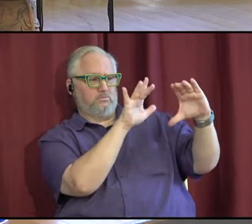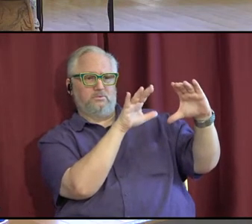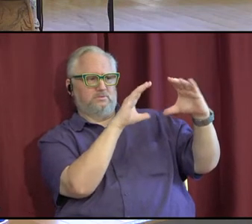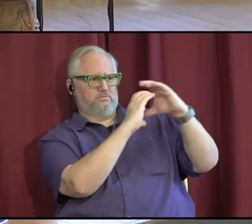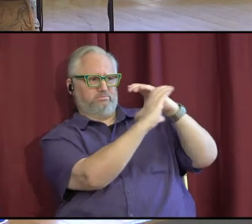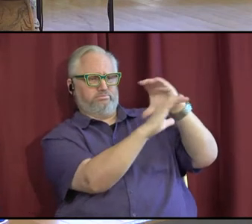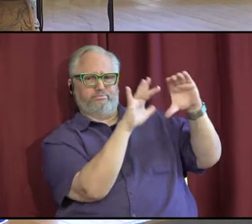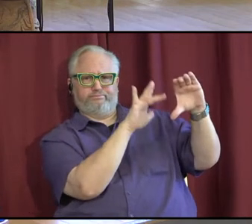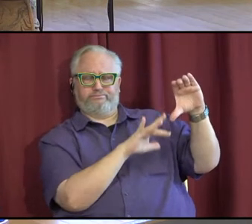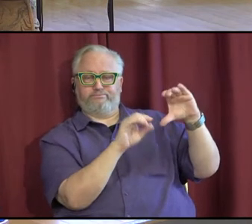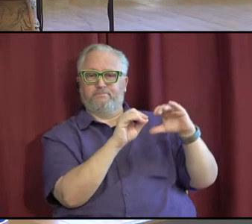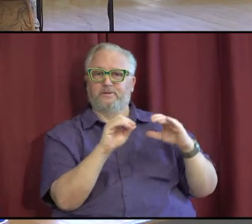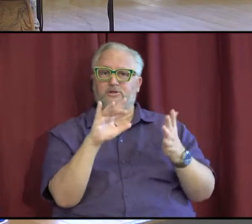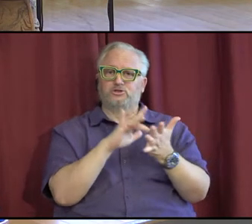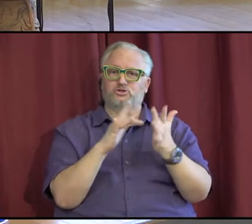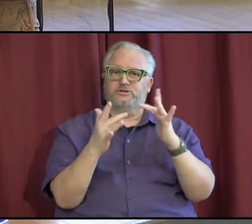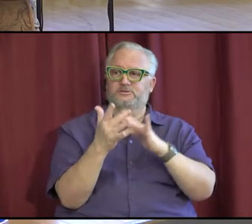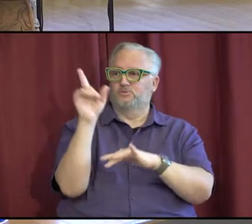to his disciples."